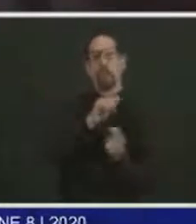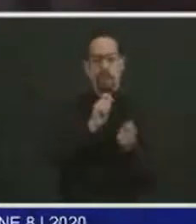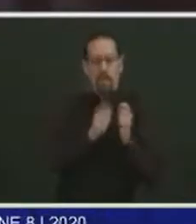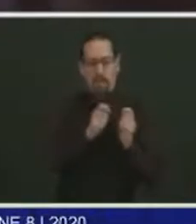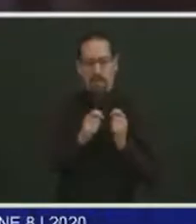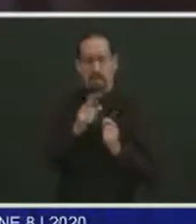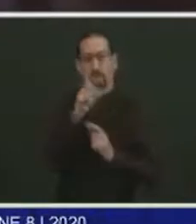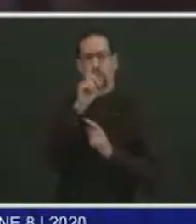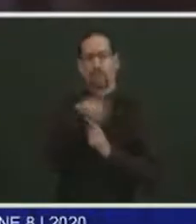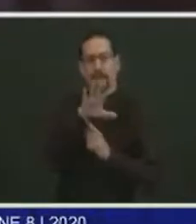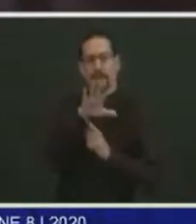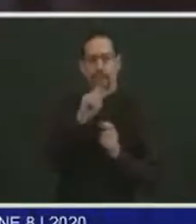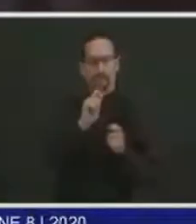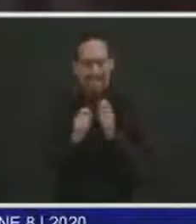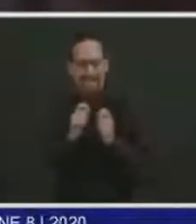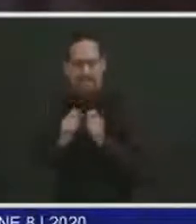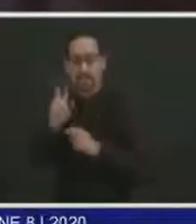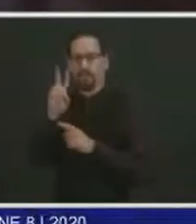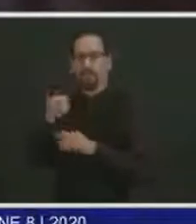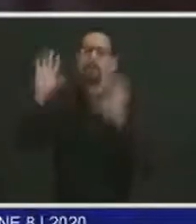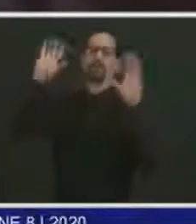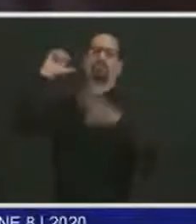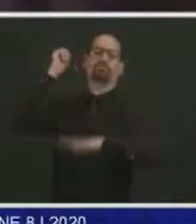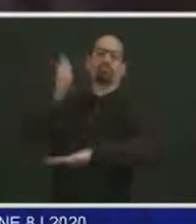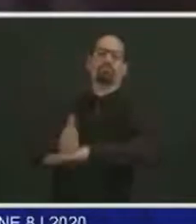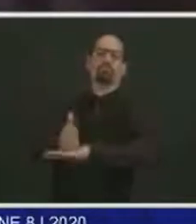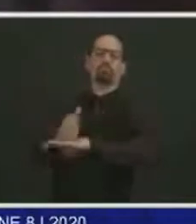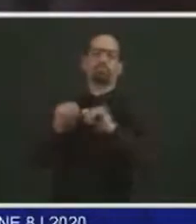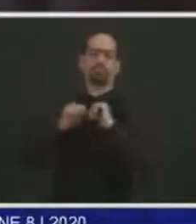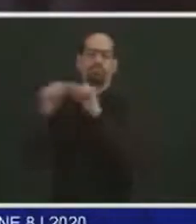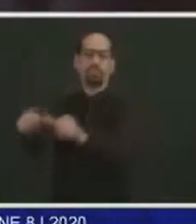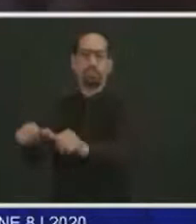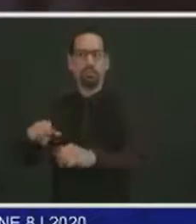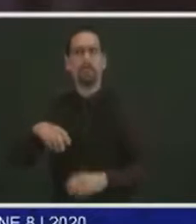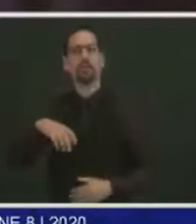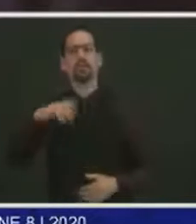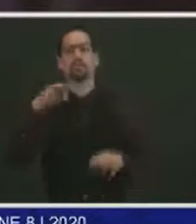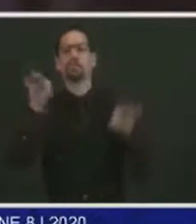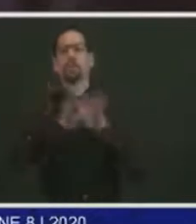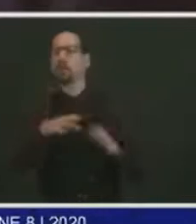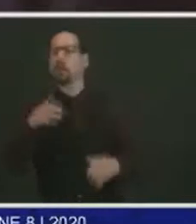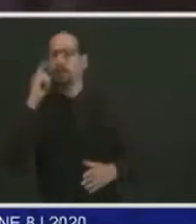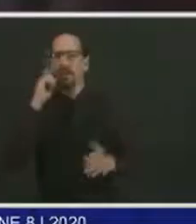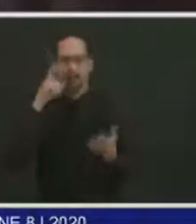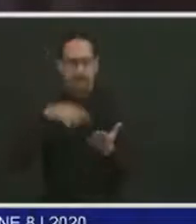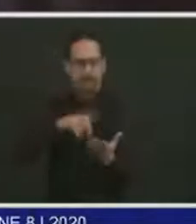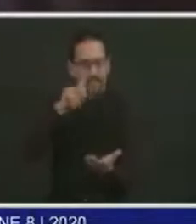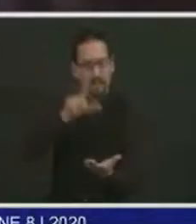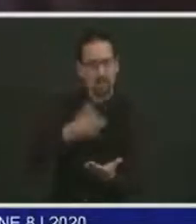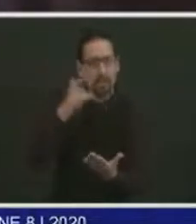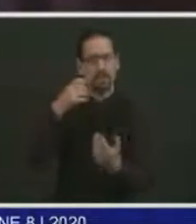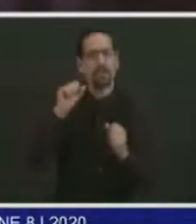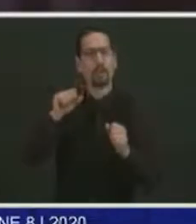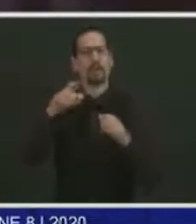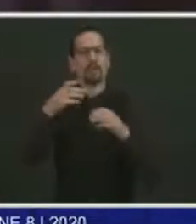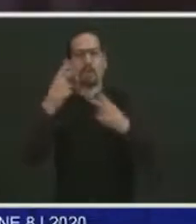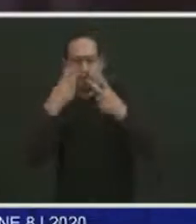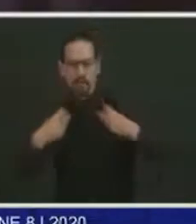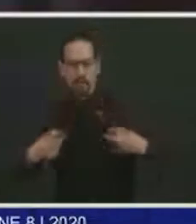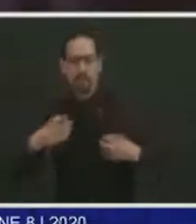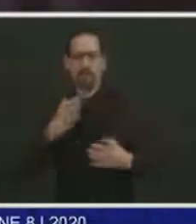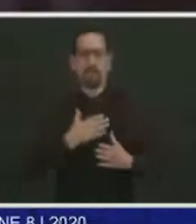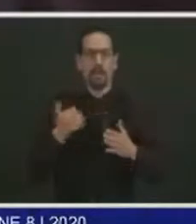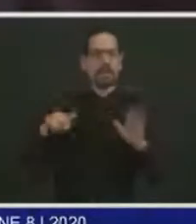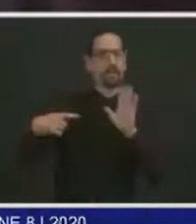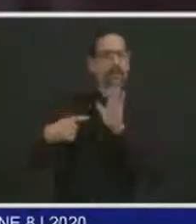Island to download, to use. It logs your symptoms. It'll allow you, if you test positive, to quickly see where you've